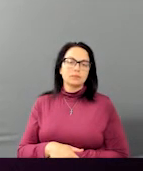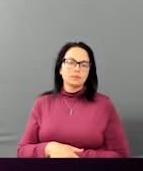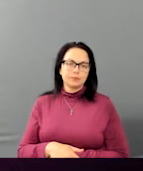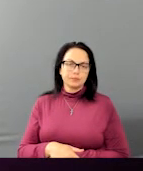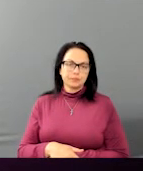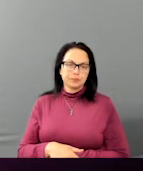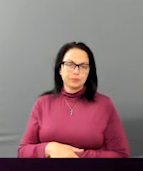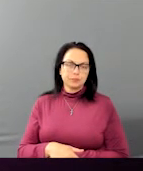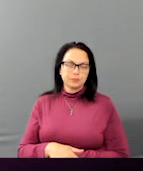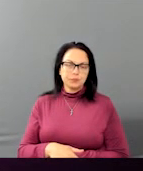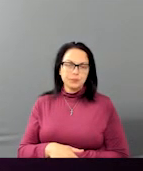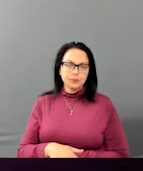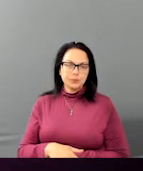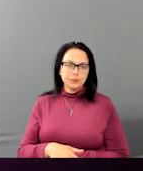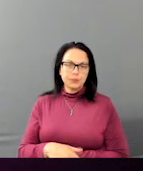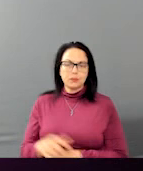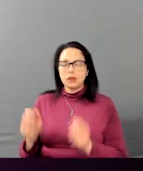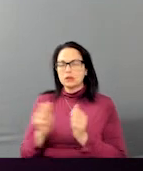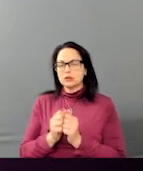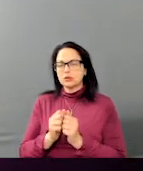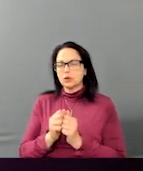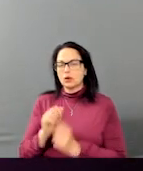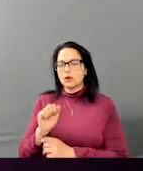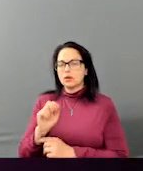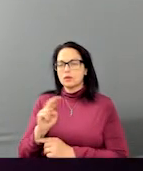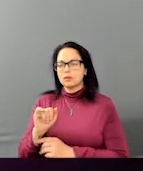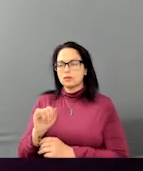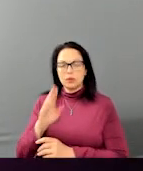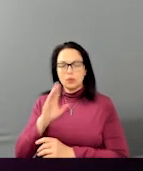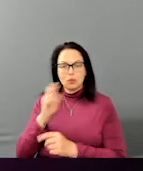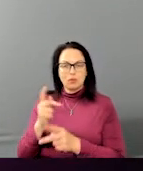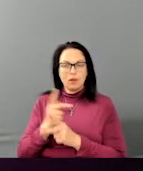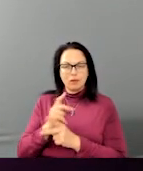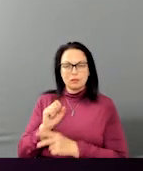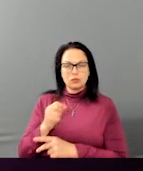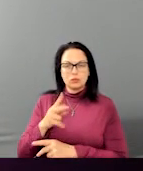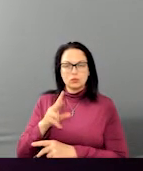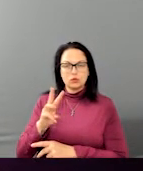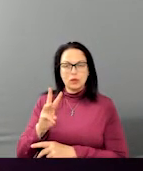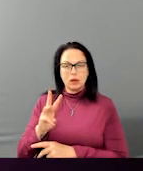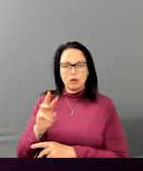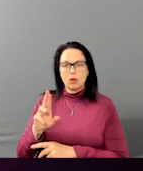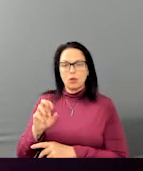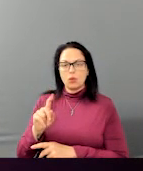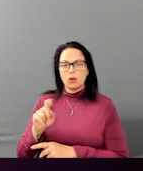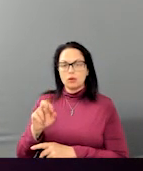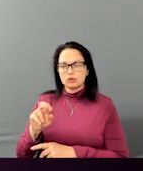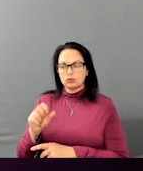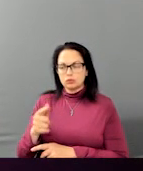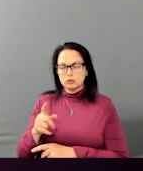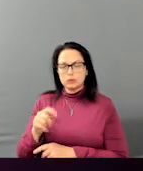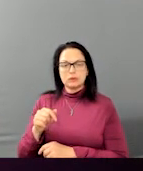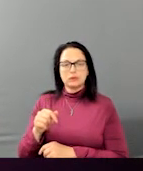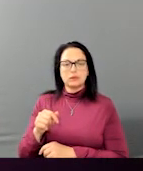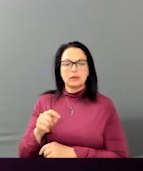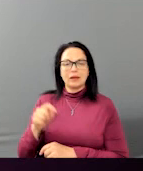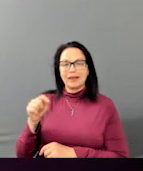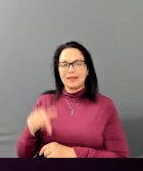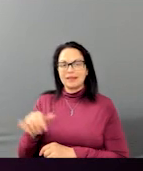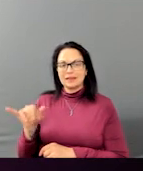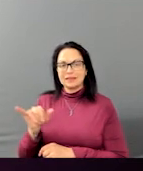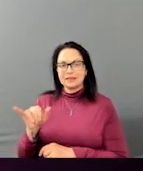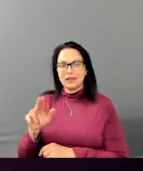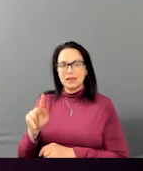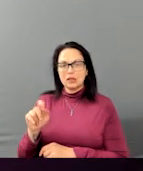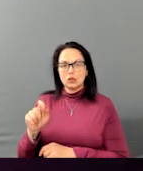So with Enzyme, we can go back to shallow rendering because we're not using use effect here. Again, this is very much like unit